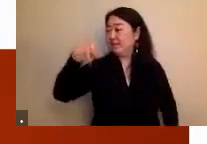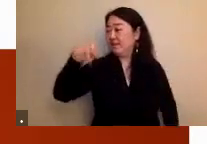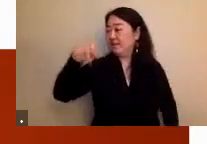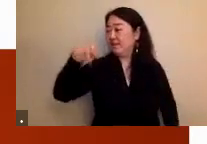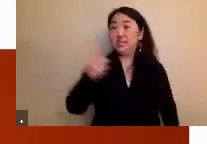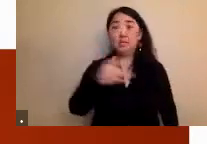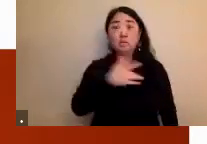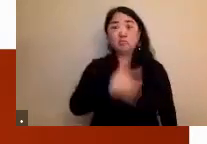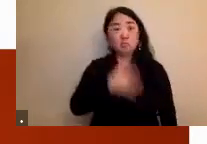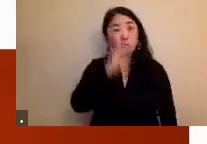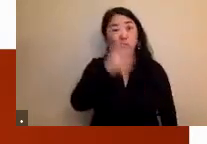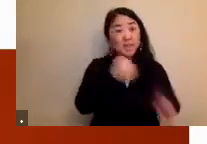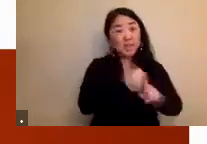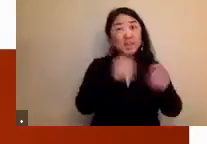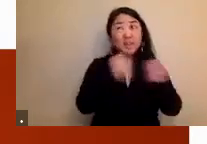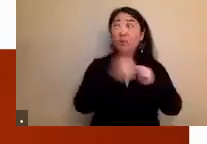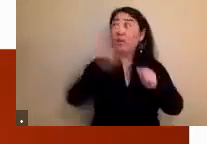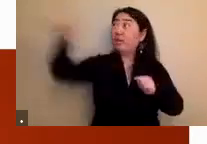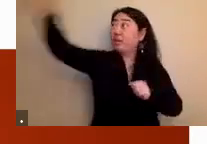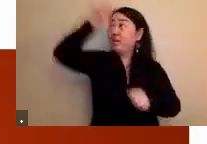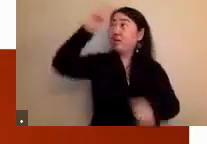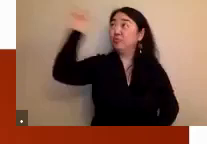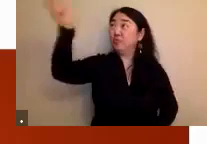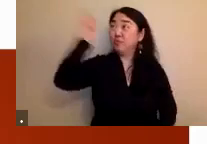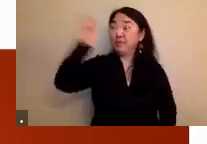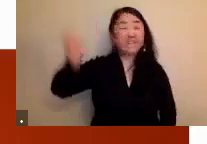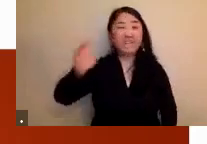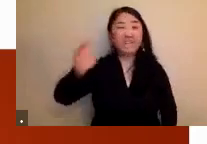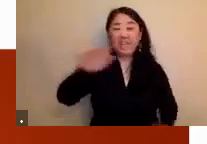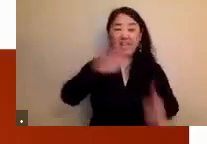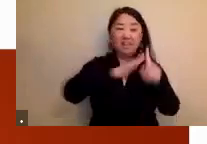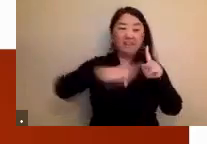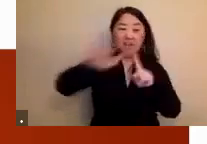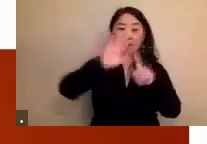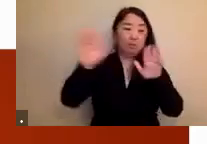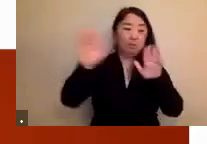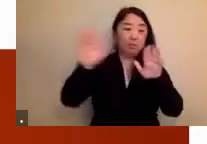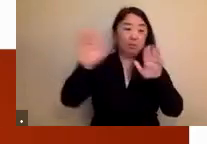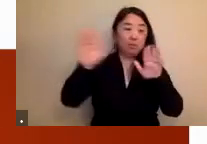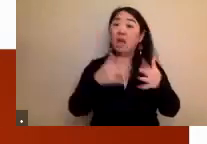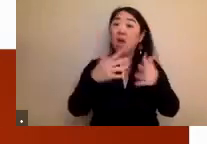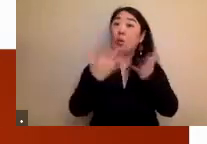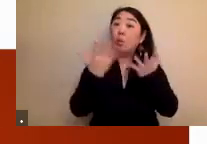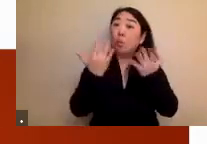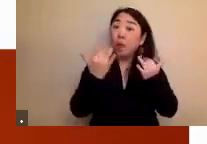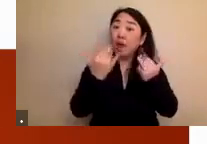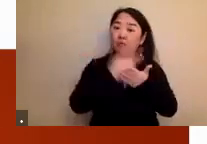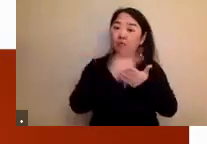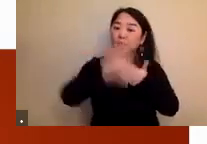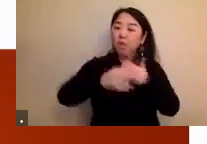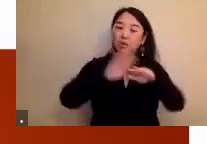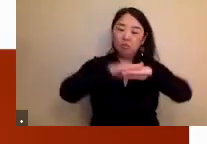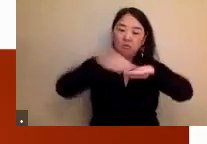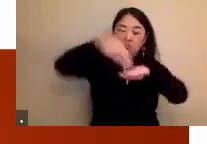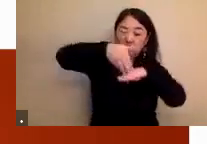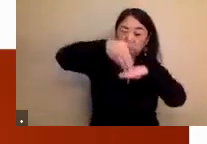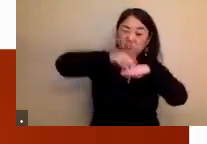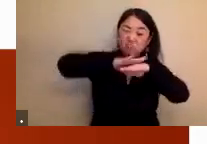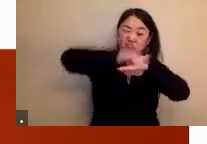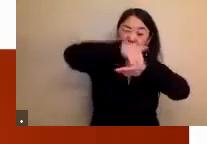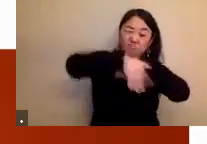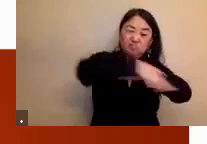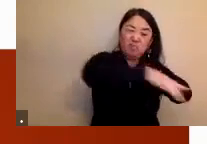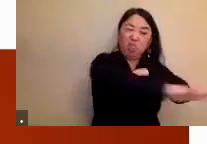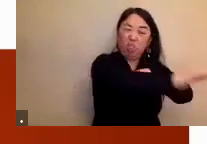by this environmental shift as a result of runoff and pollutants going into it. So the National